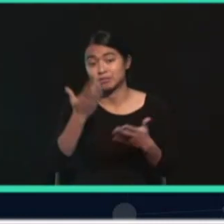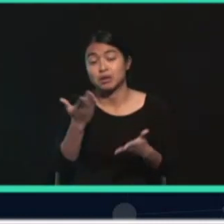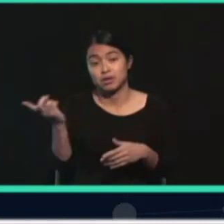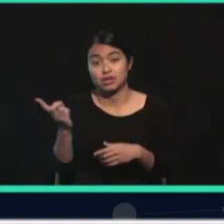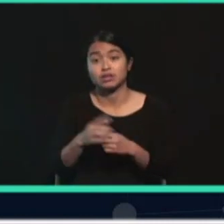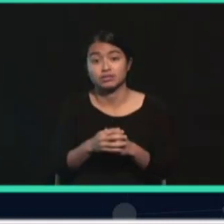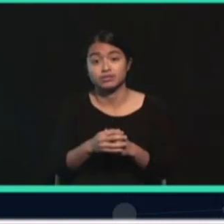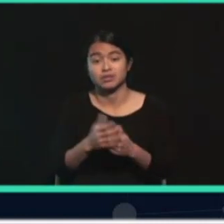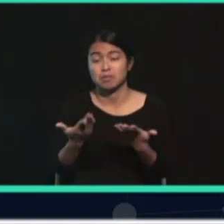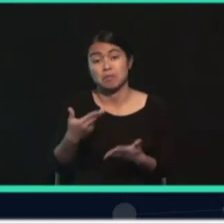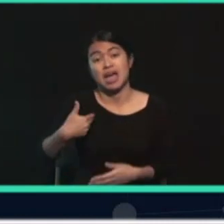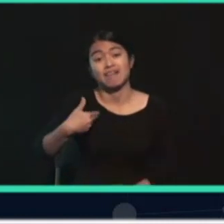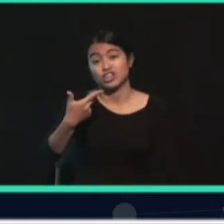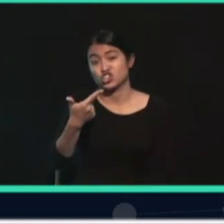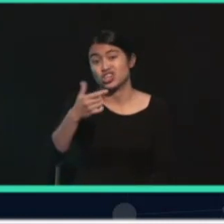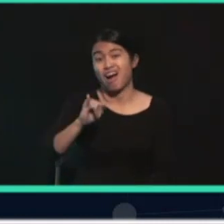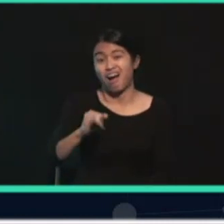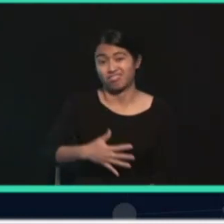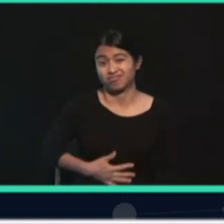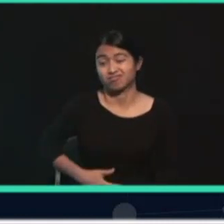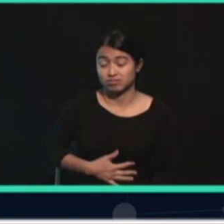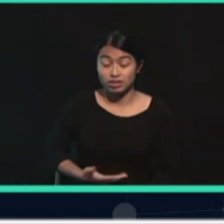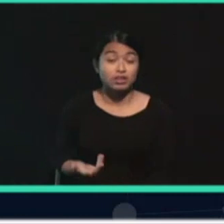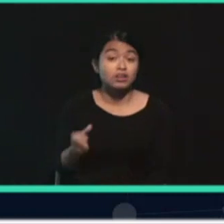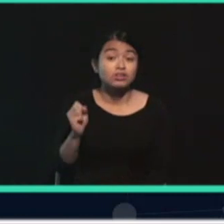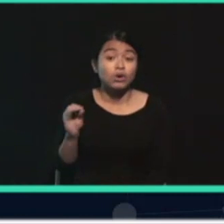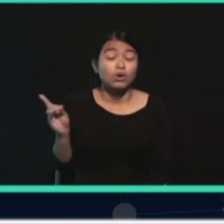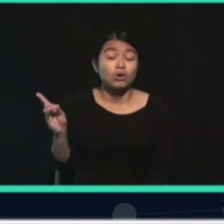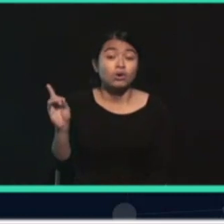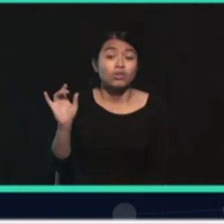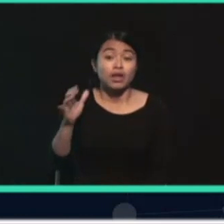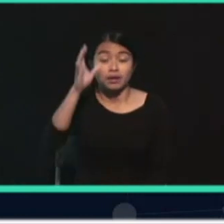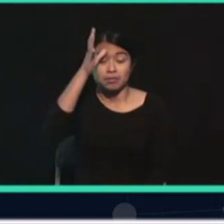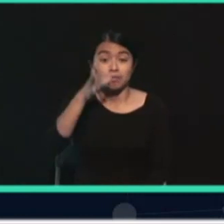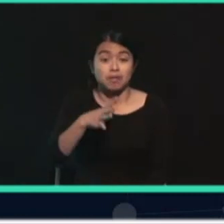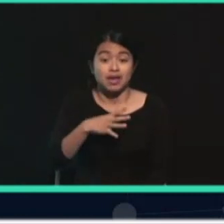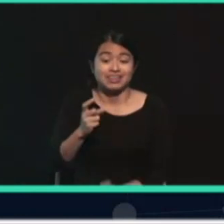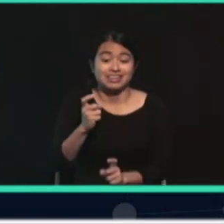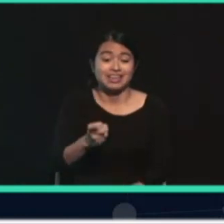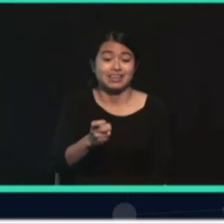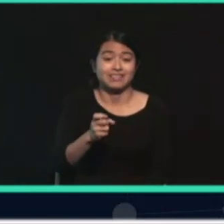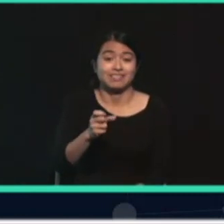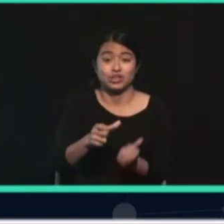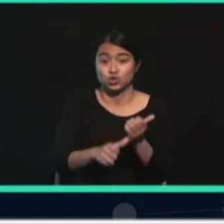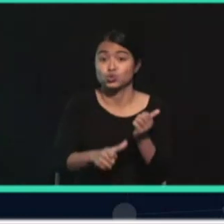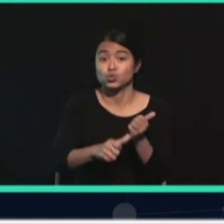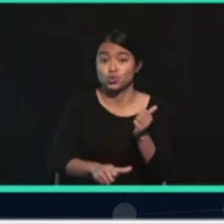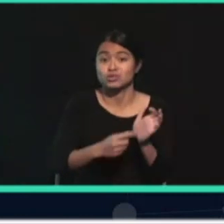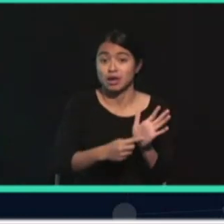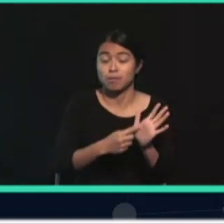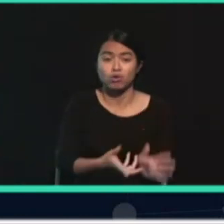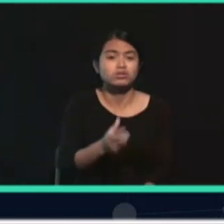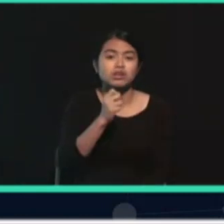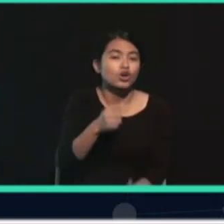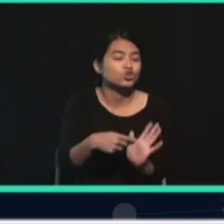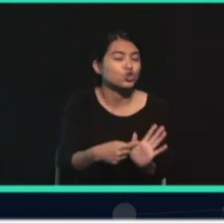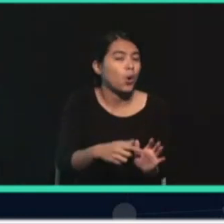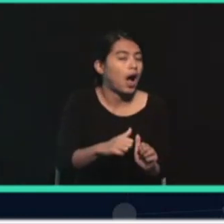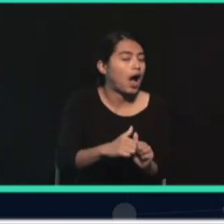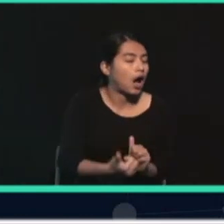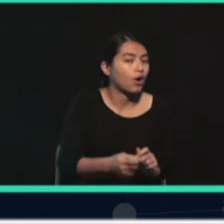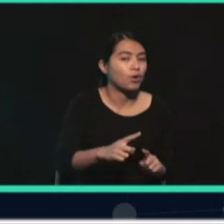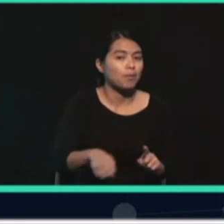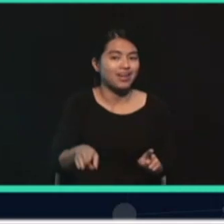like a gastroenteritis. And you see this guy over here, he gives him his stool samples, and it's not shown how, but somehow his